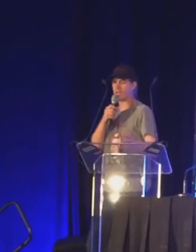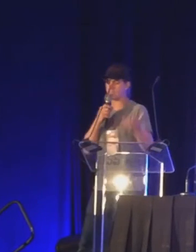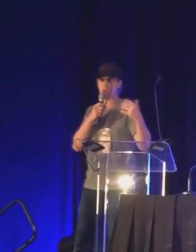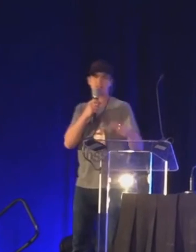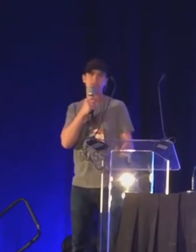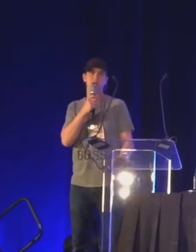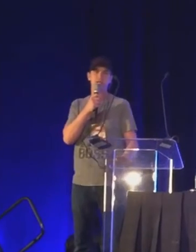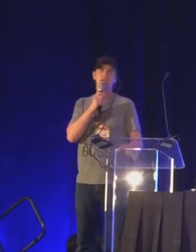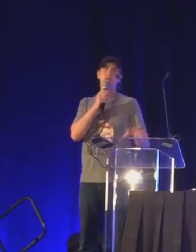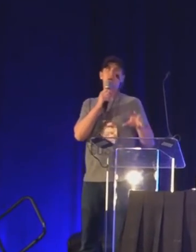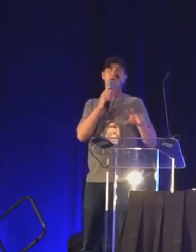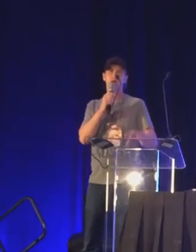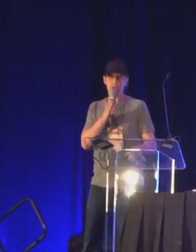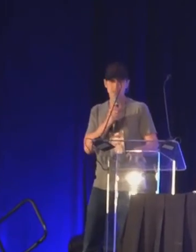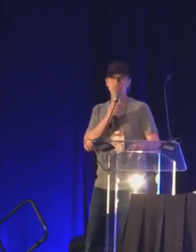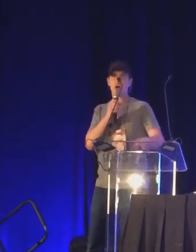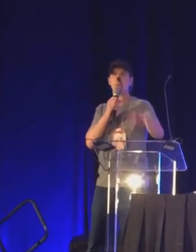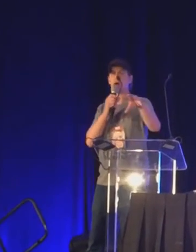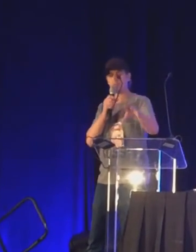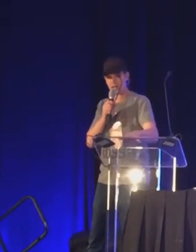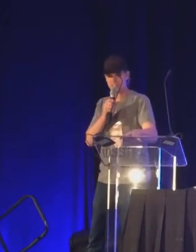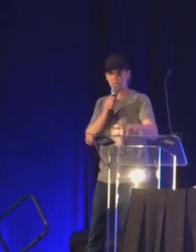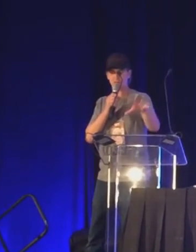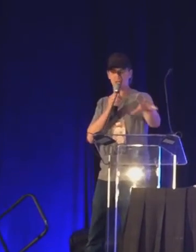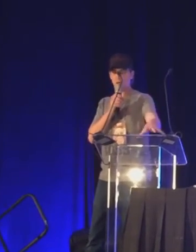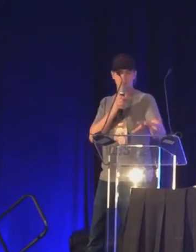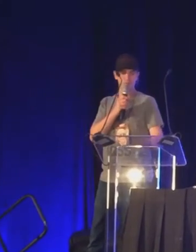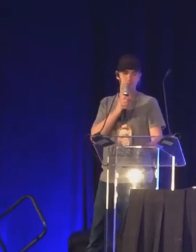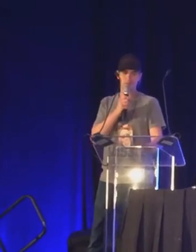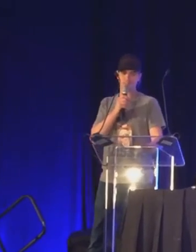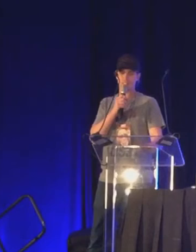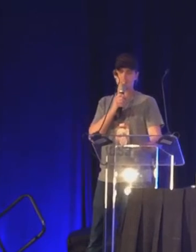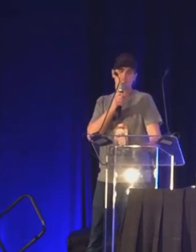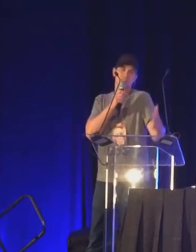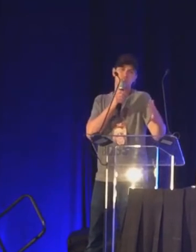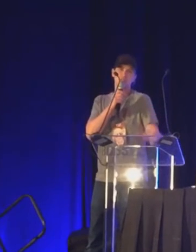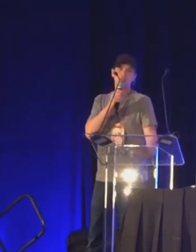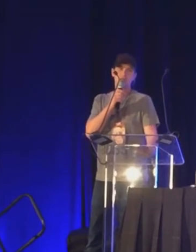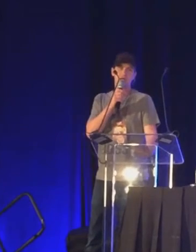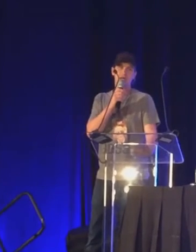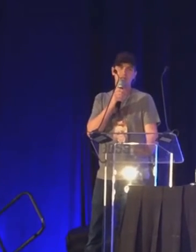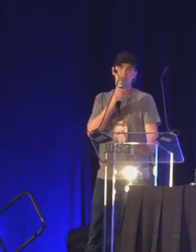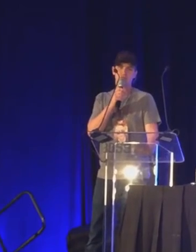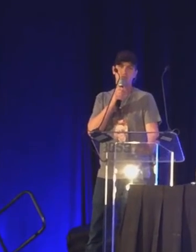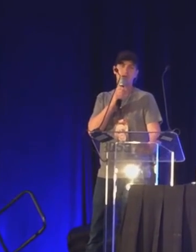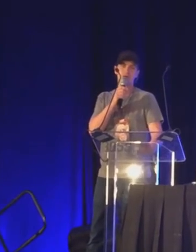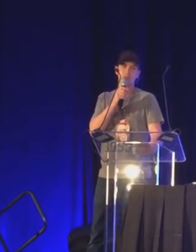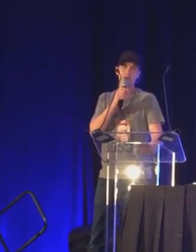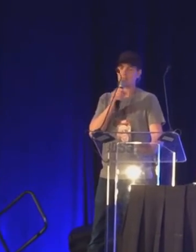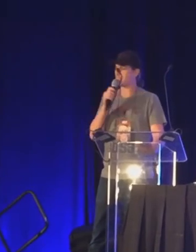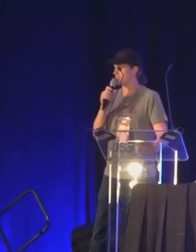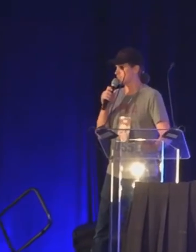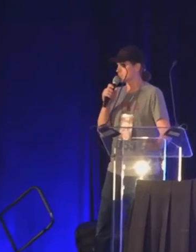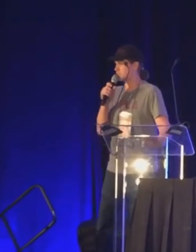it, and it's awesome that if I can talk about my stuff and it helps people, it's just, yeah, it's